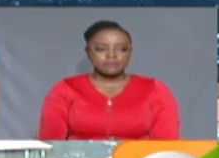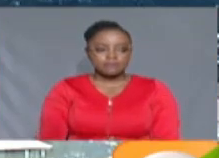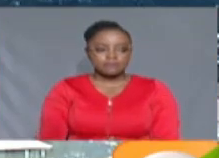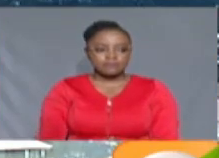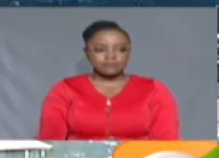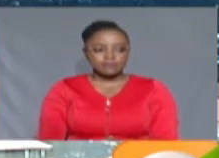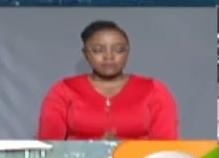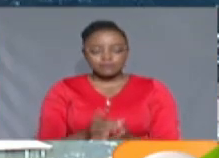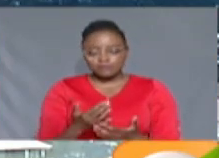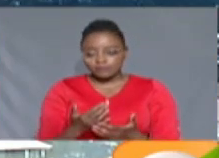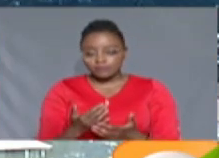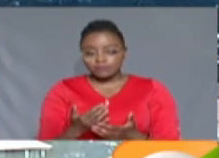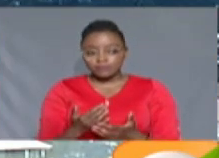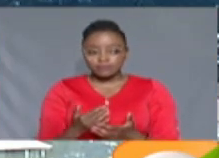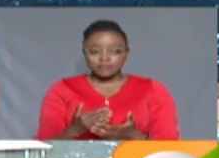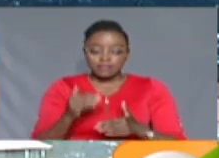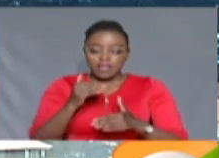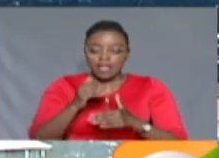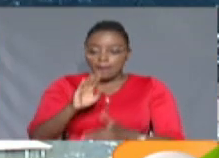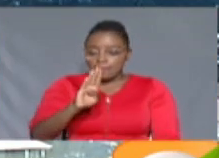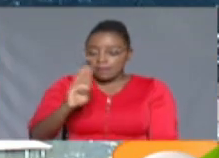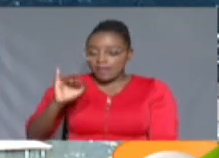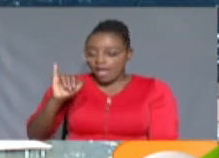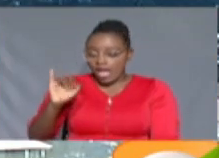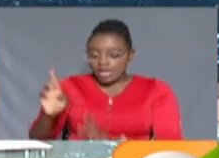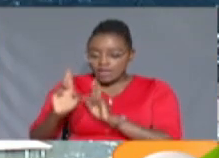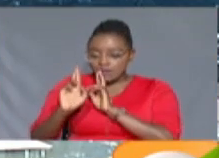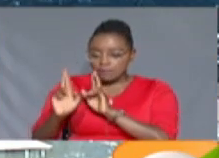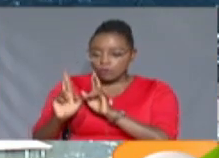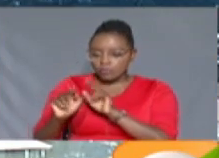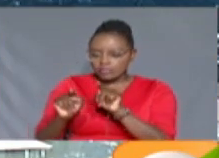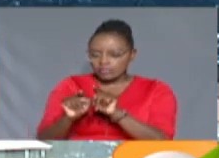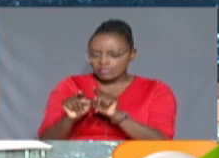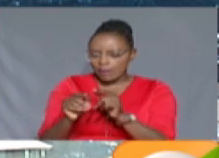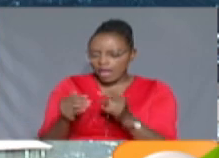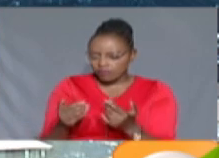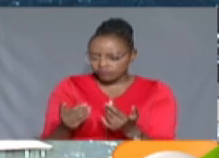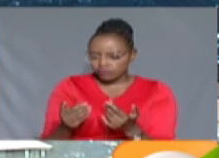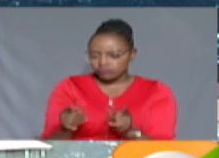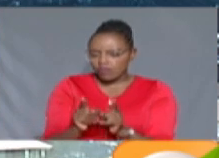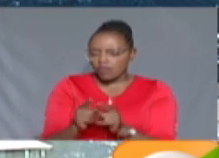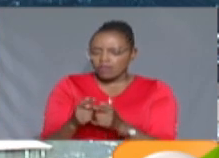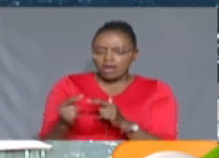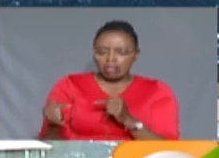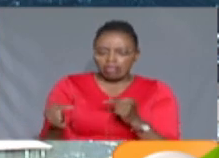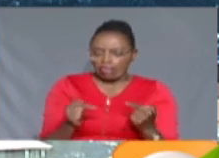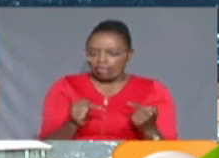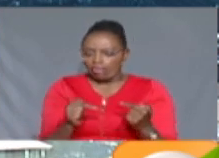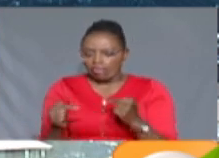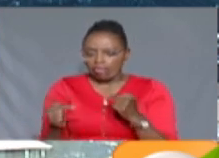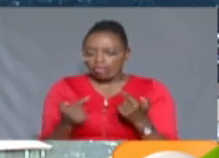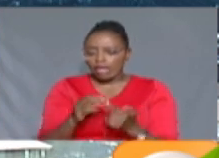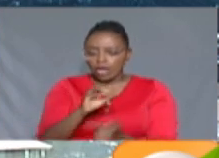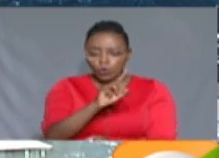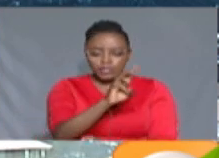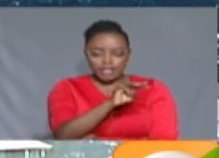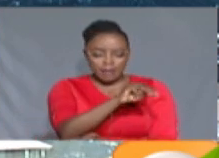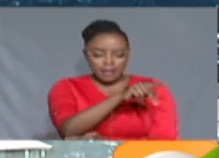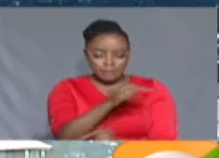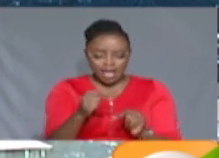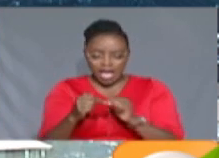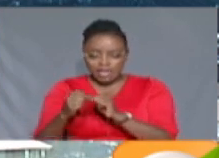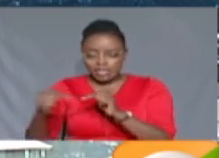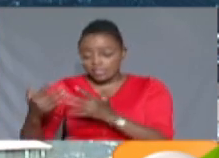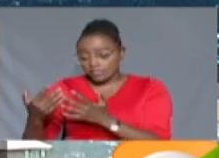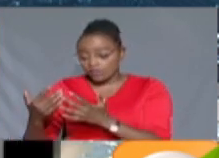And the yet-to-be-unveiled Building Bridges Initiative report has been drawn into a war of words that pits ODM MPs against their